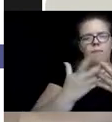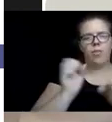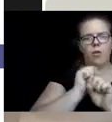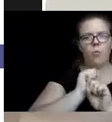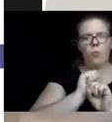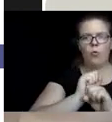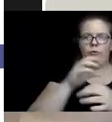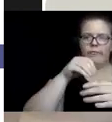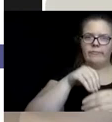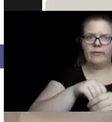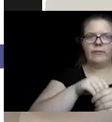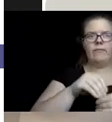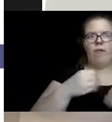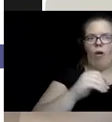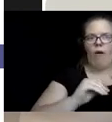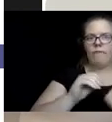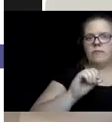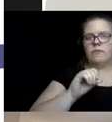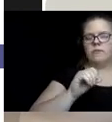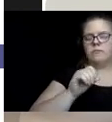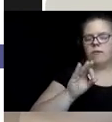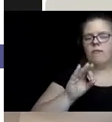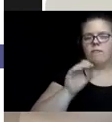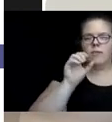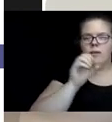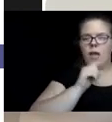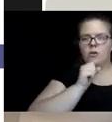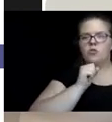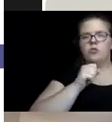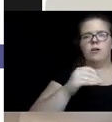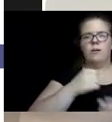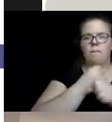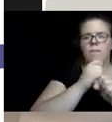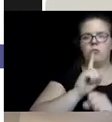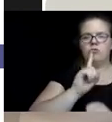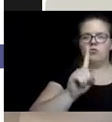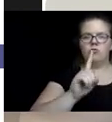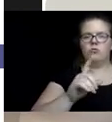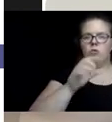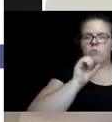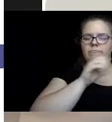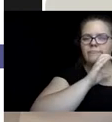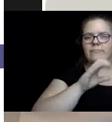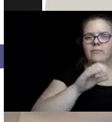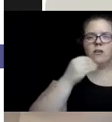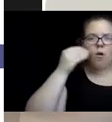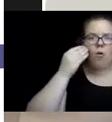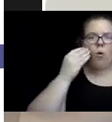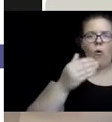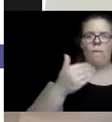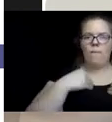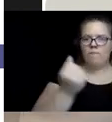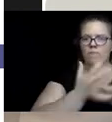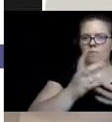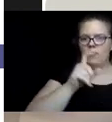Aging to ensure older adults at home are getting the food and products that they need. And finally, they have case